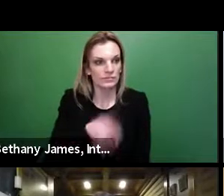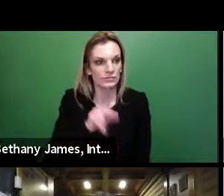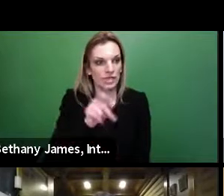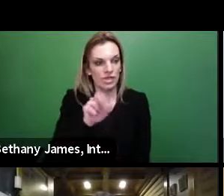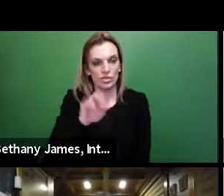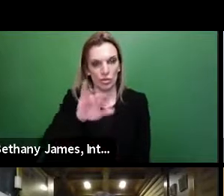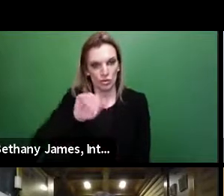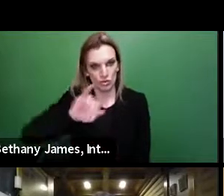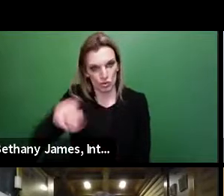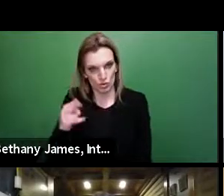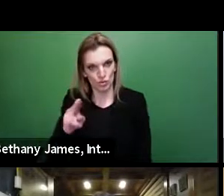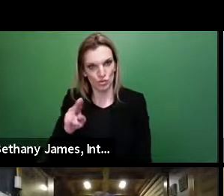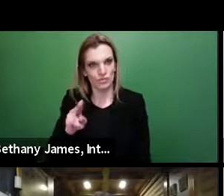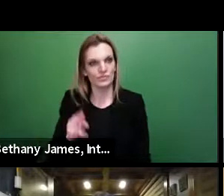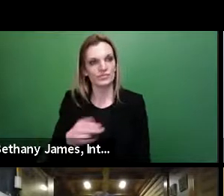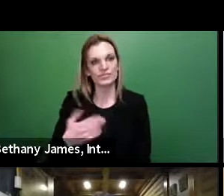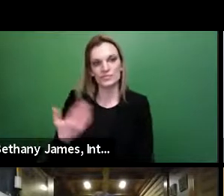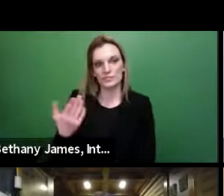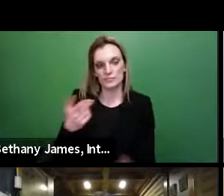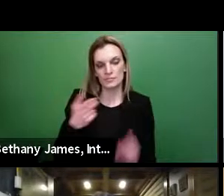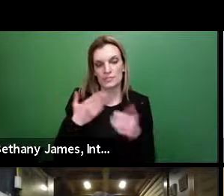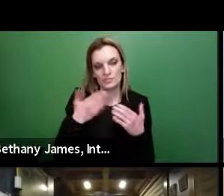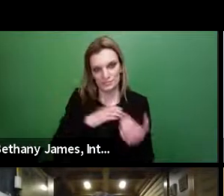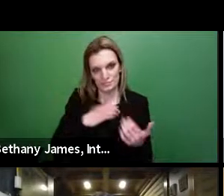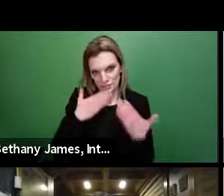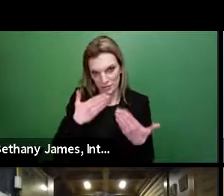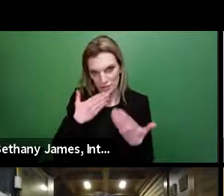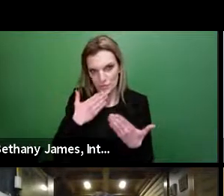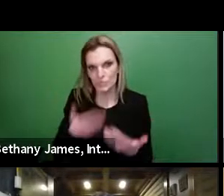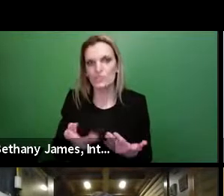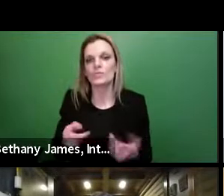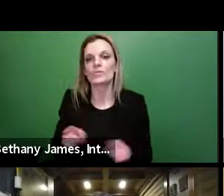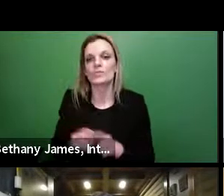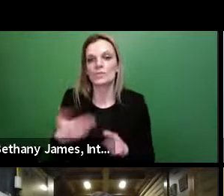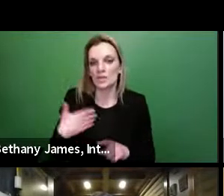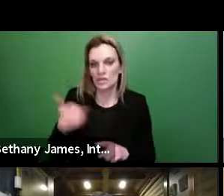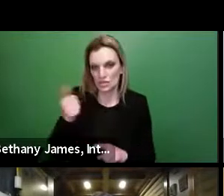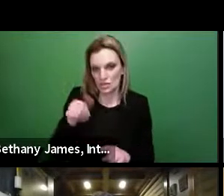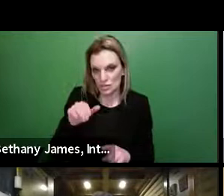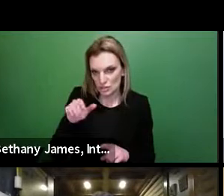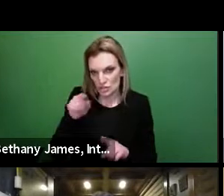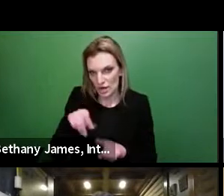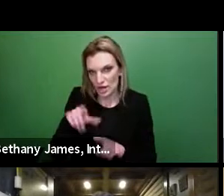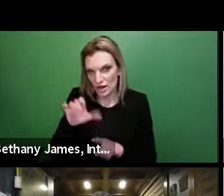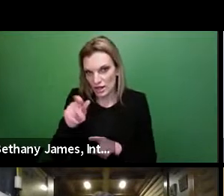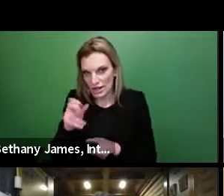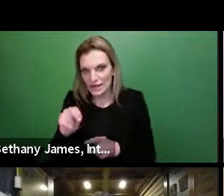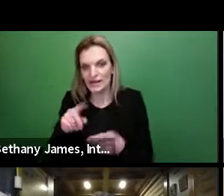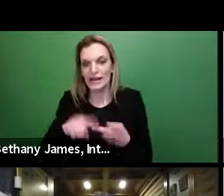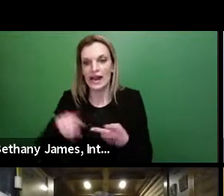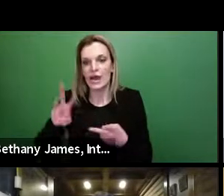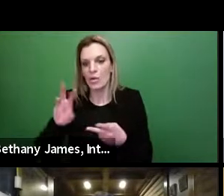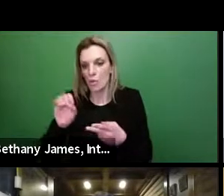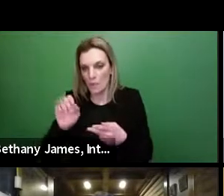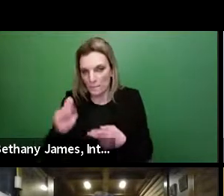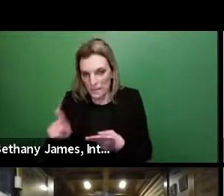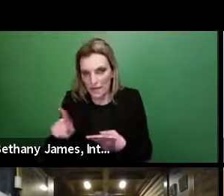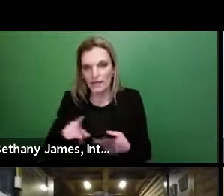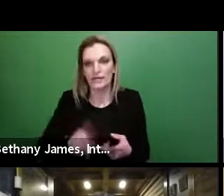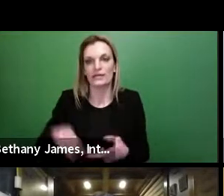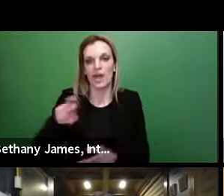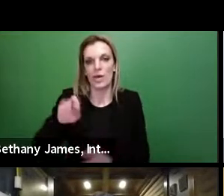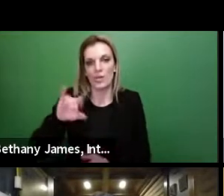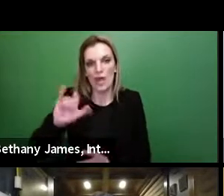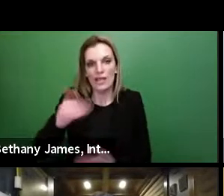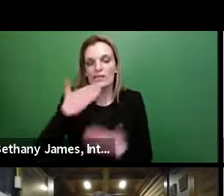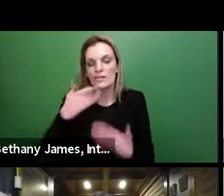Thank you, Madam Chair. And thank you so much, Chair Riley and Chair Womack, and for your work for the Black Leadership